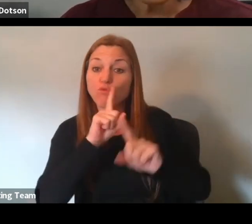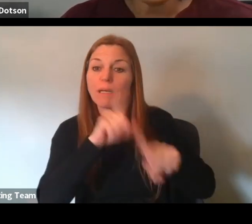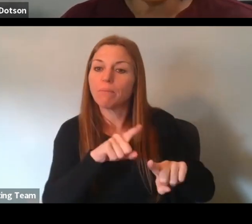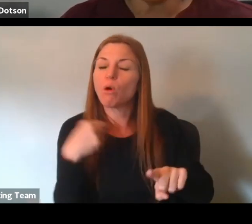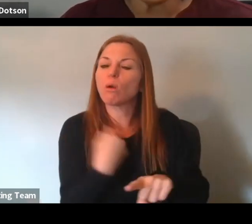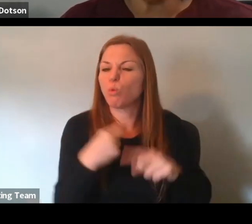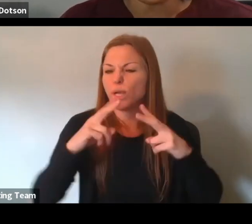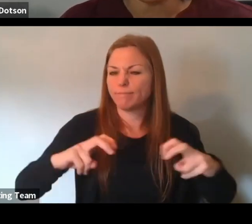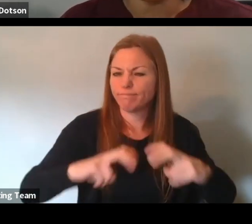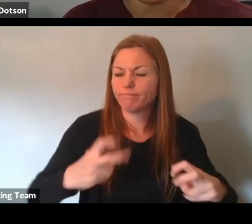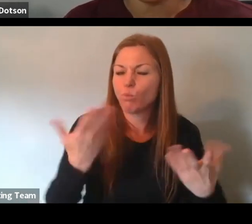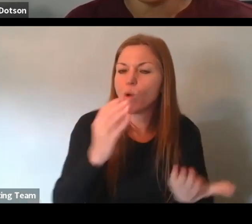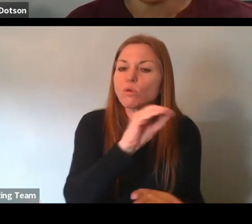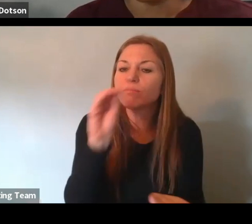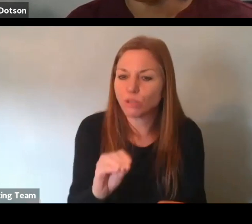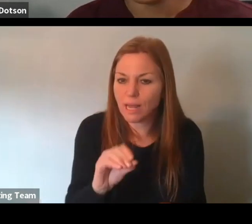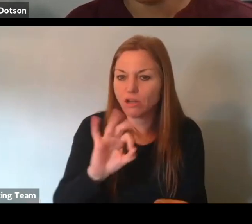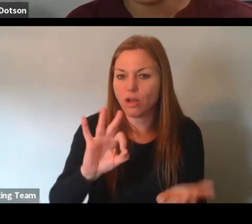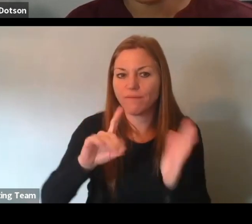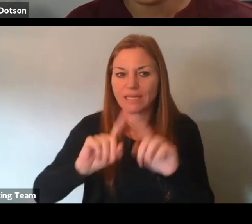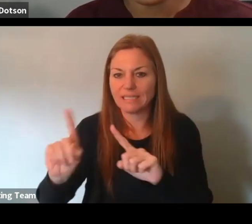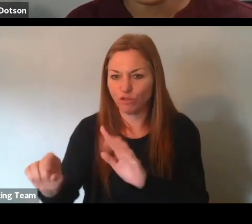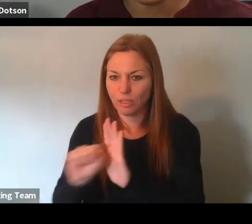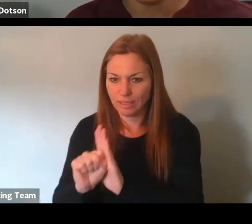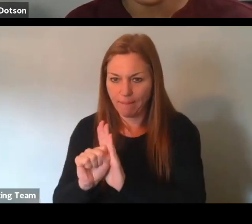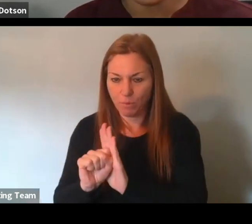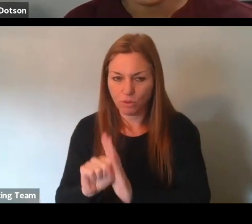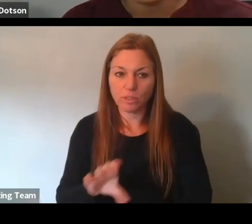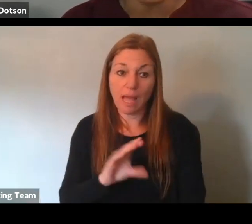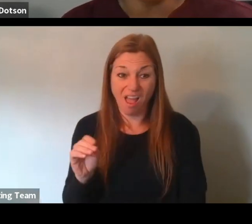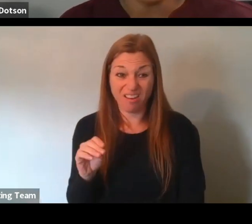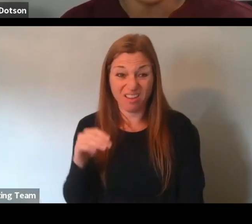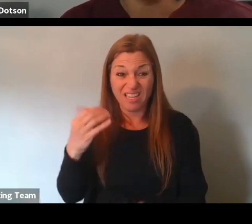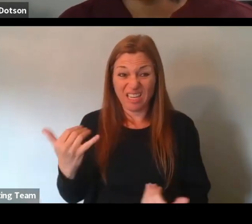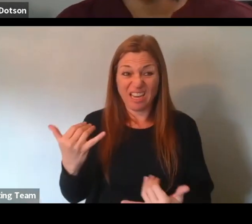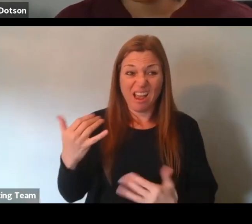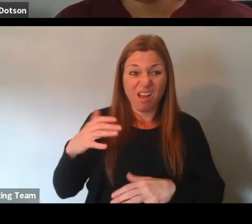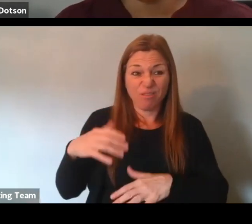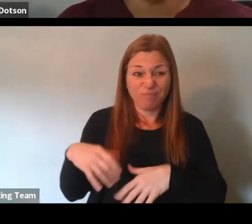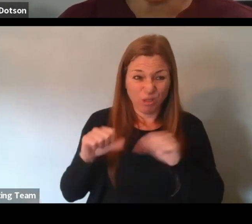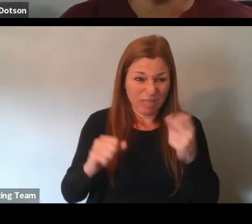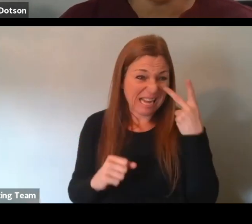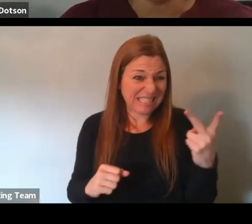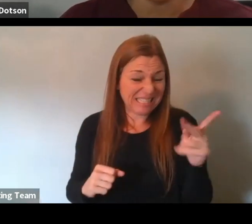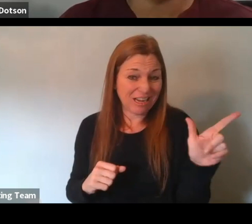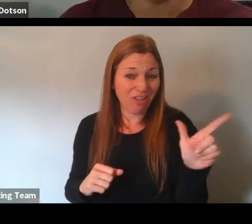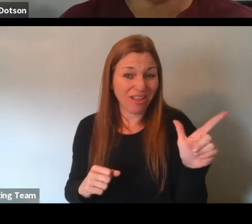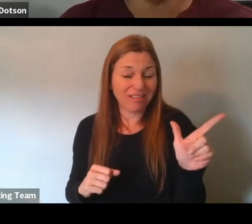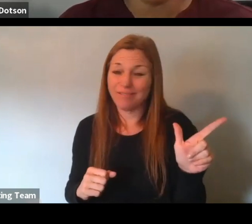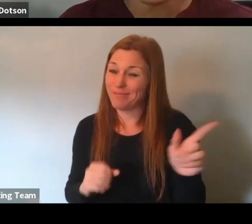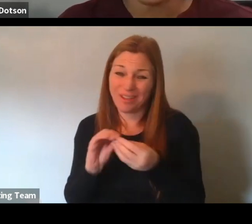the numbers were not good. Only 14% even reported race or ethnicity. I found that